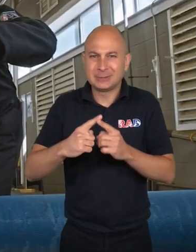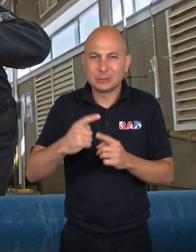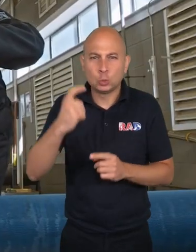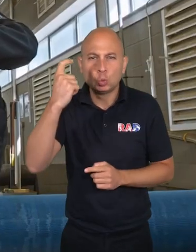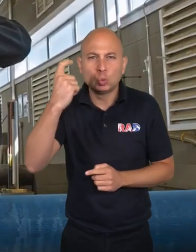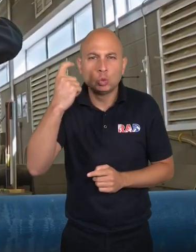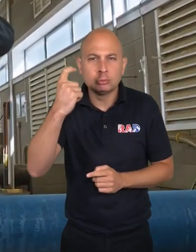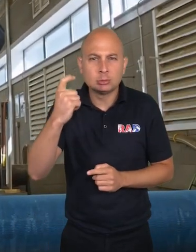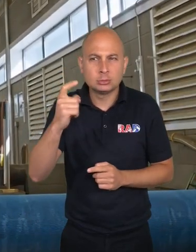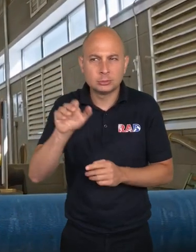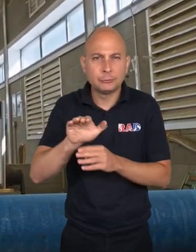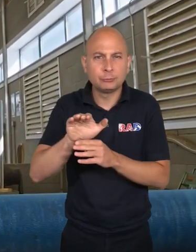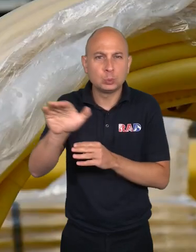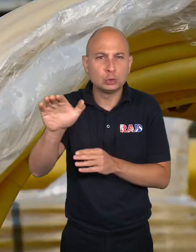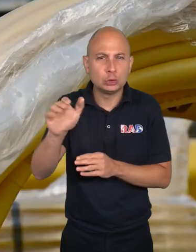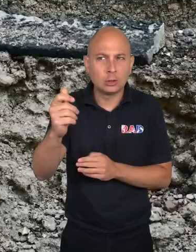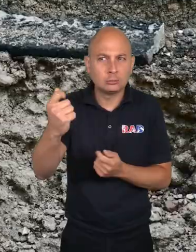to exceed expectations,